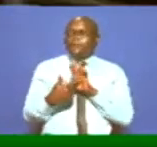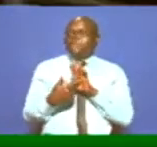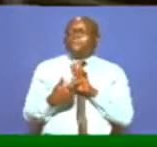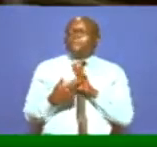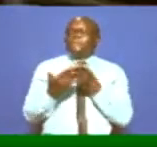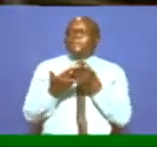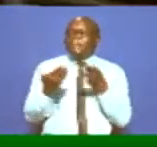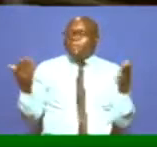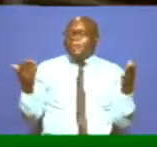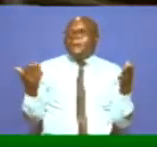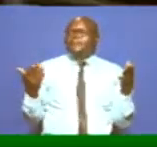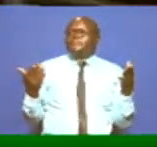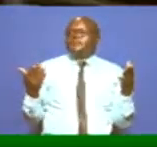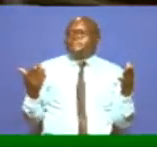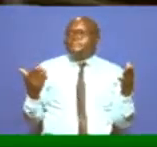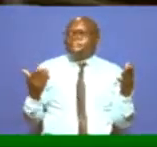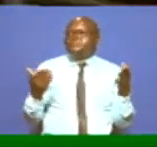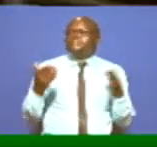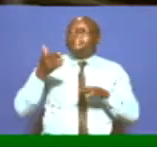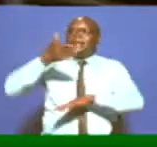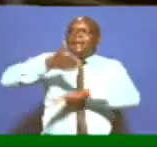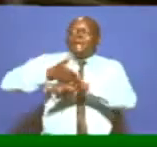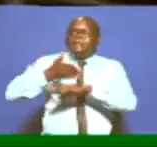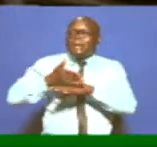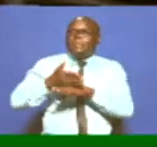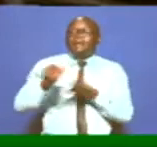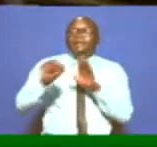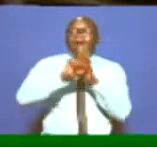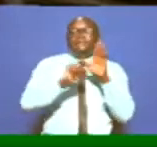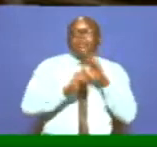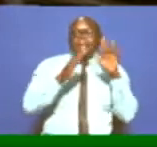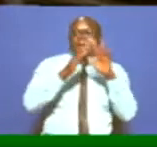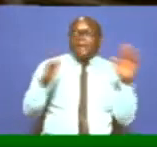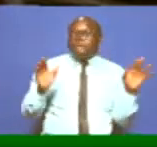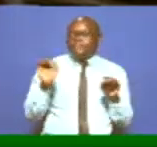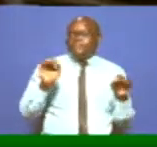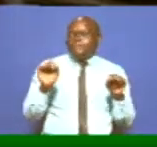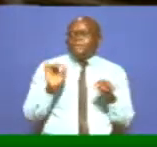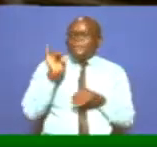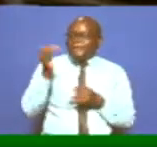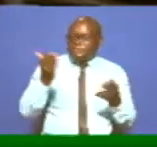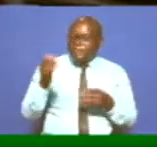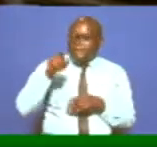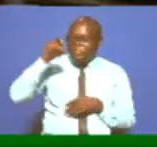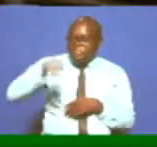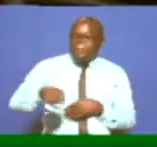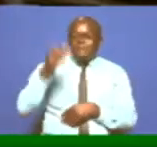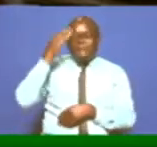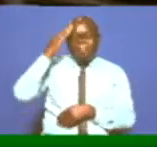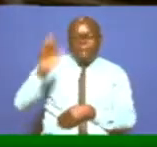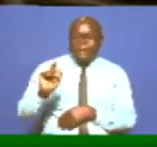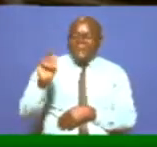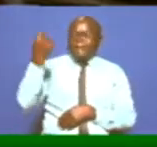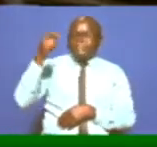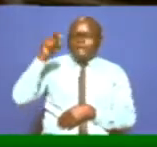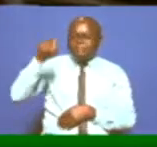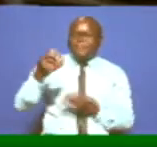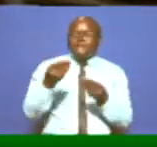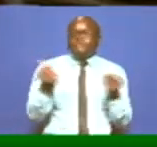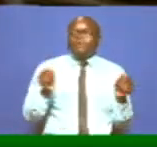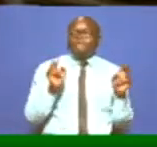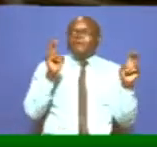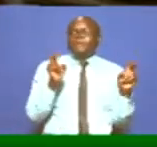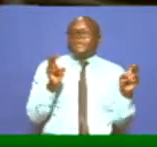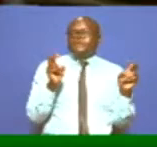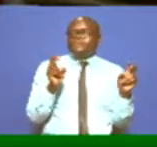mahali sio sawa. Cartels iko kule State House. Na kule ndio tunataka tujue rais lazima ashughulikie kwa